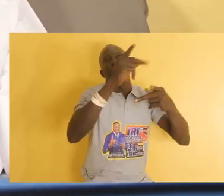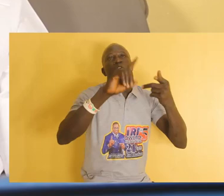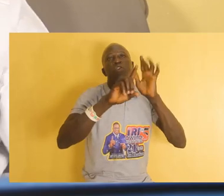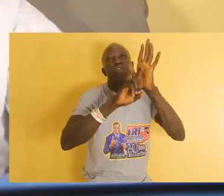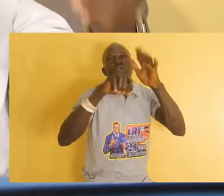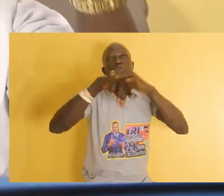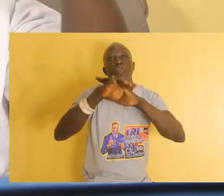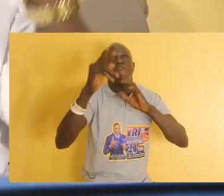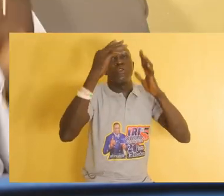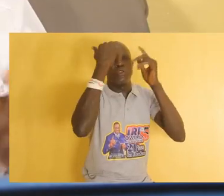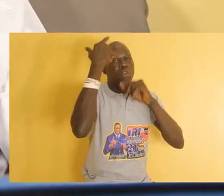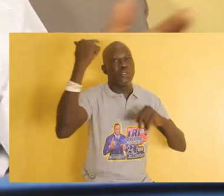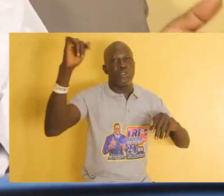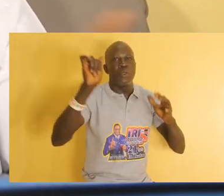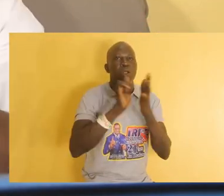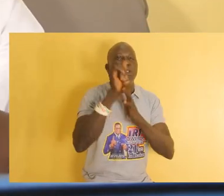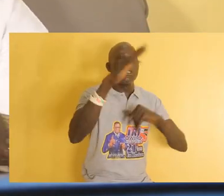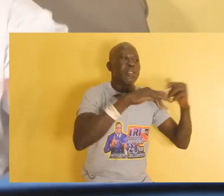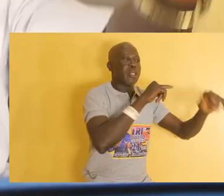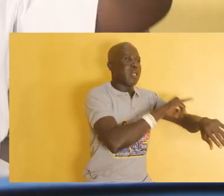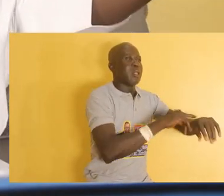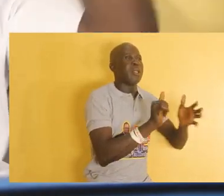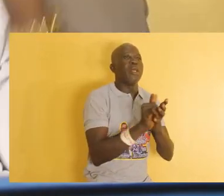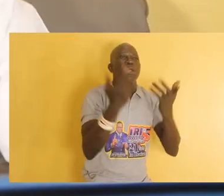to you your dream. It's high time now.